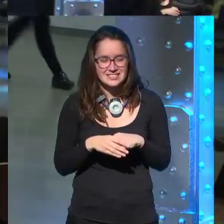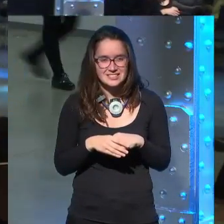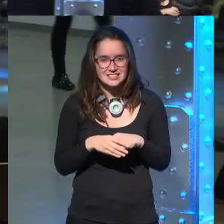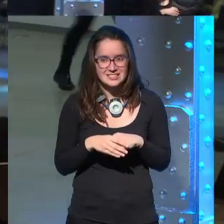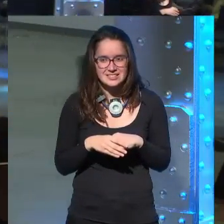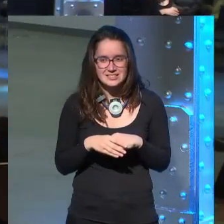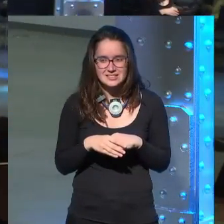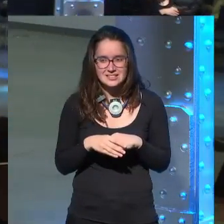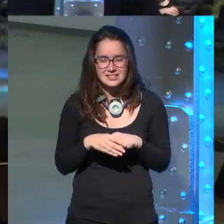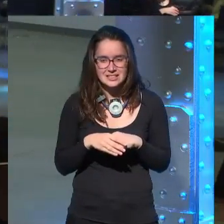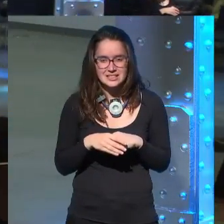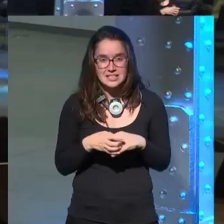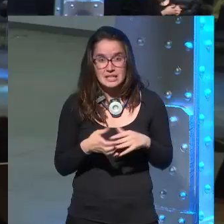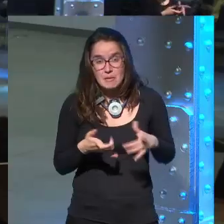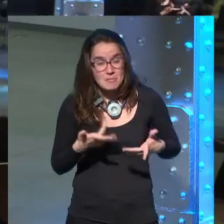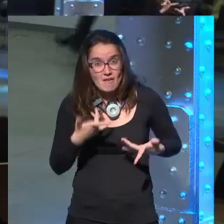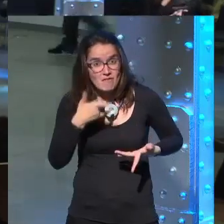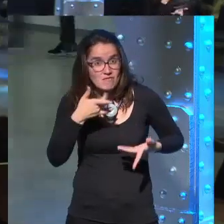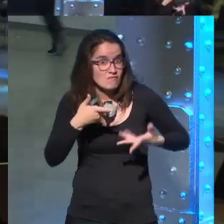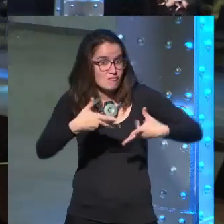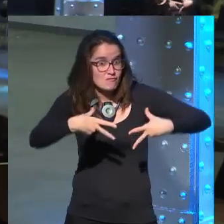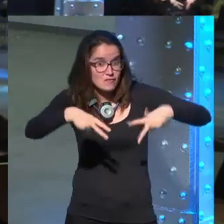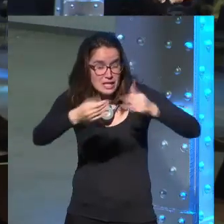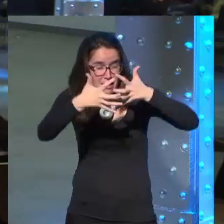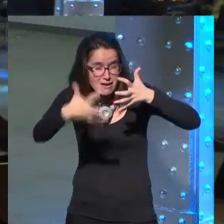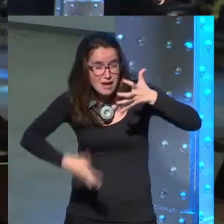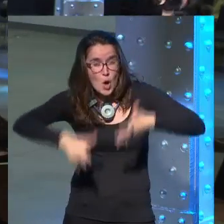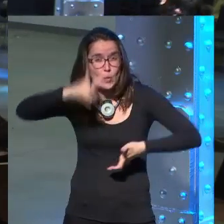I was finishing the tweet about your joke. Oh, okay,